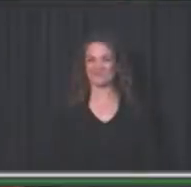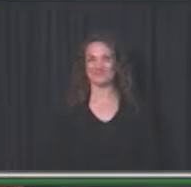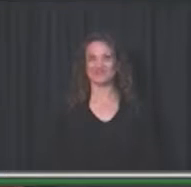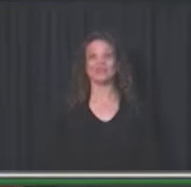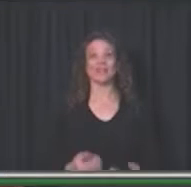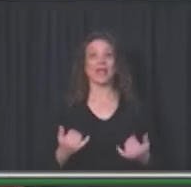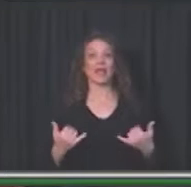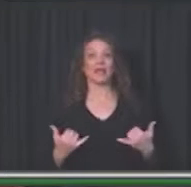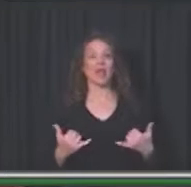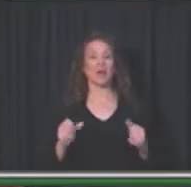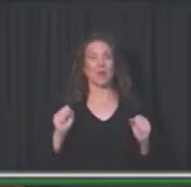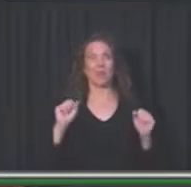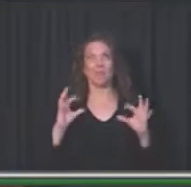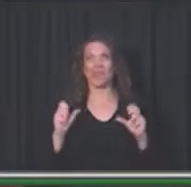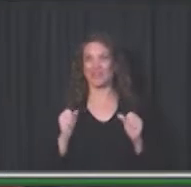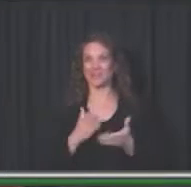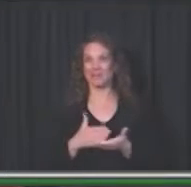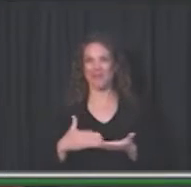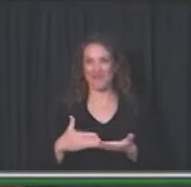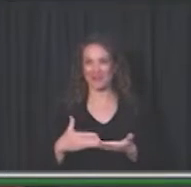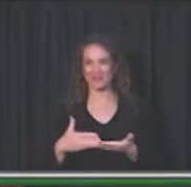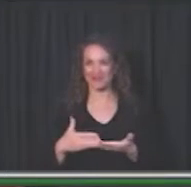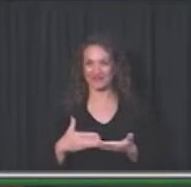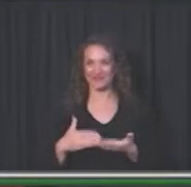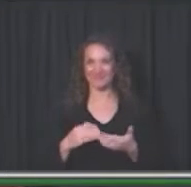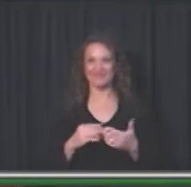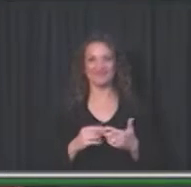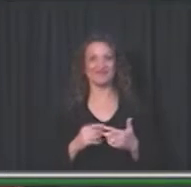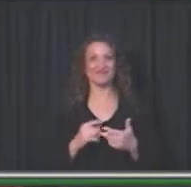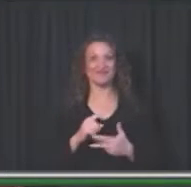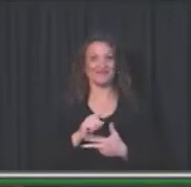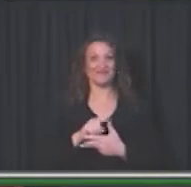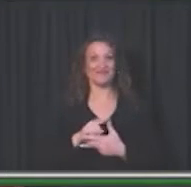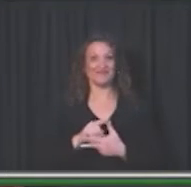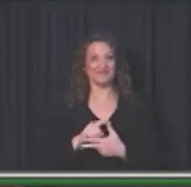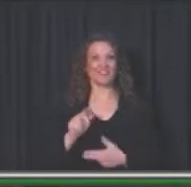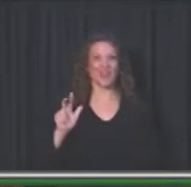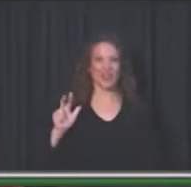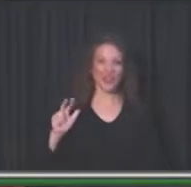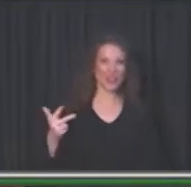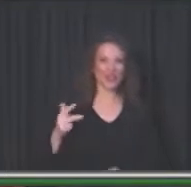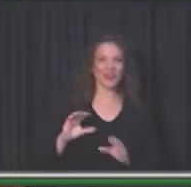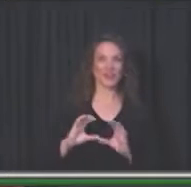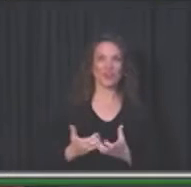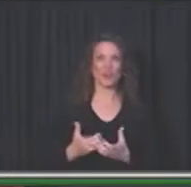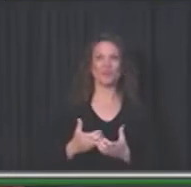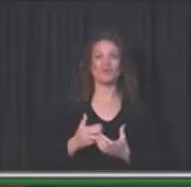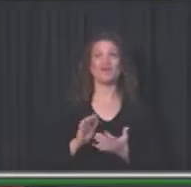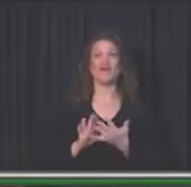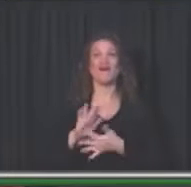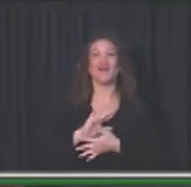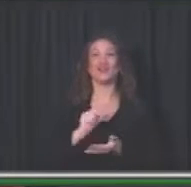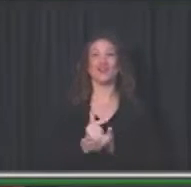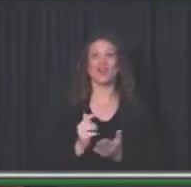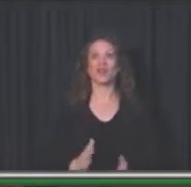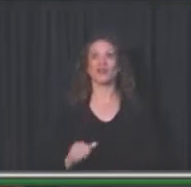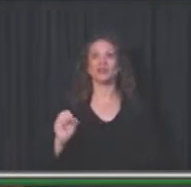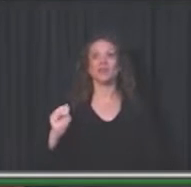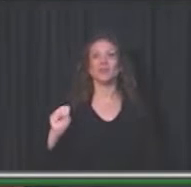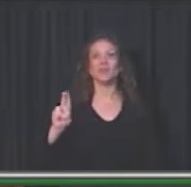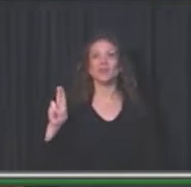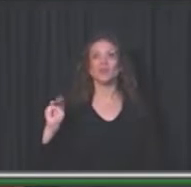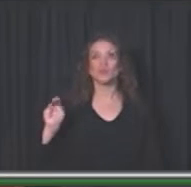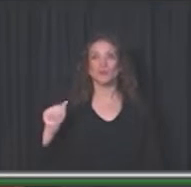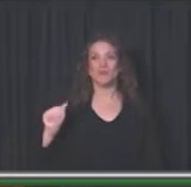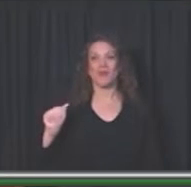Now comes the amazing part. The third group of undergraduates is graduating summa cum